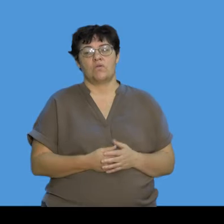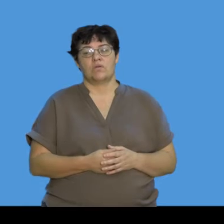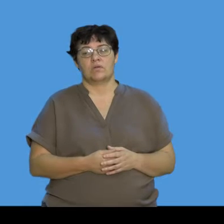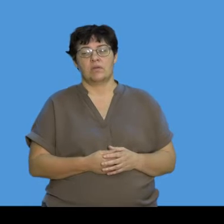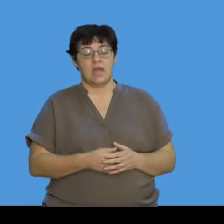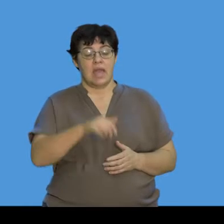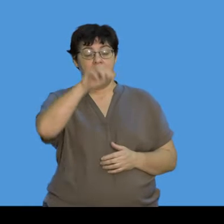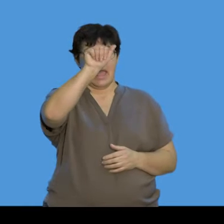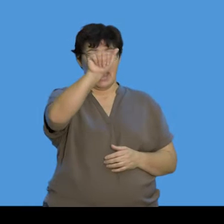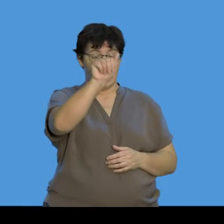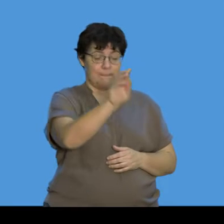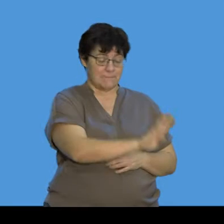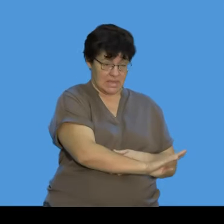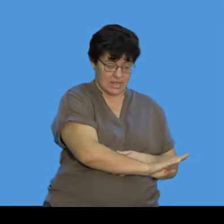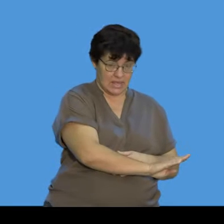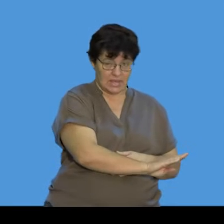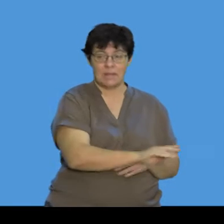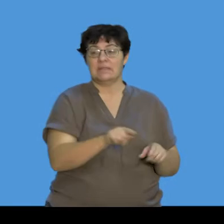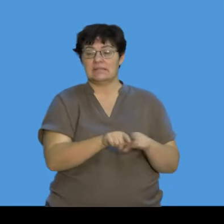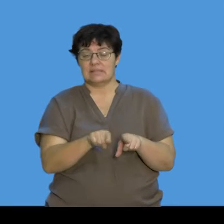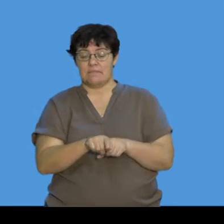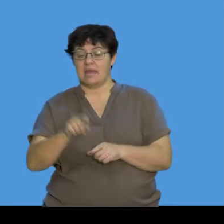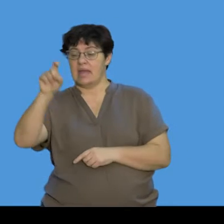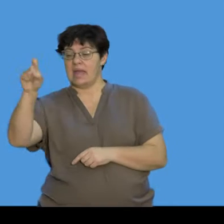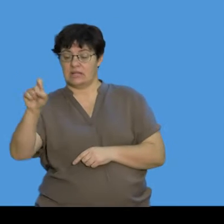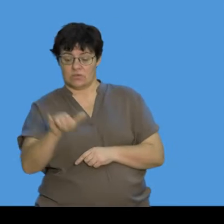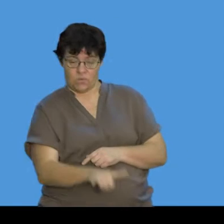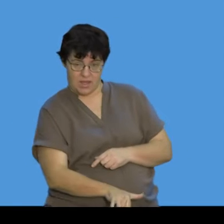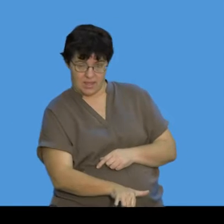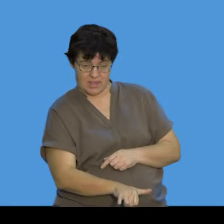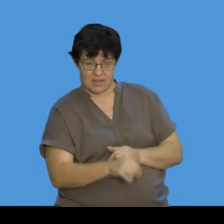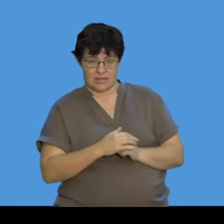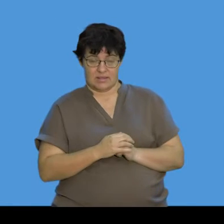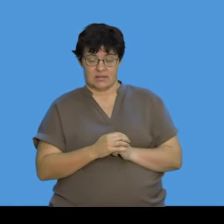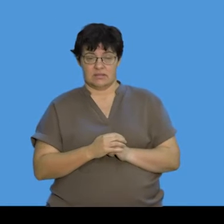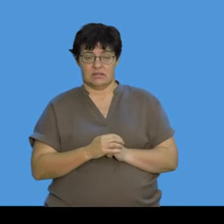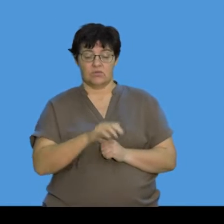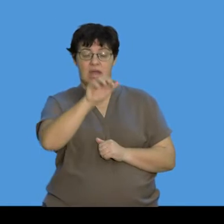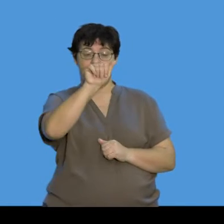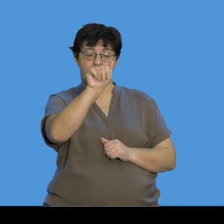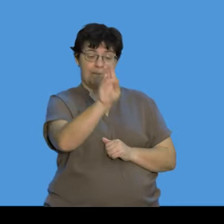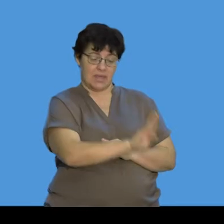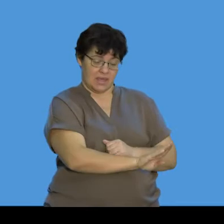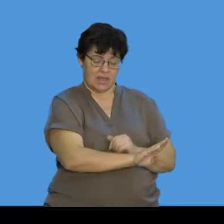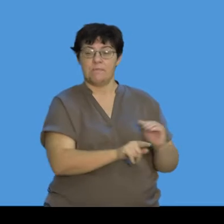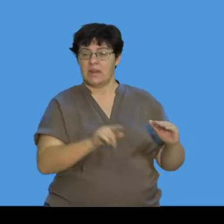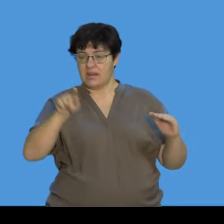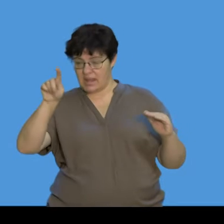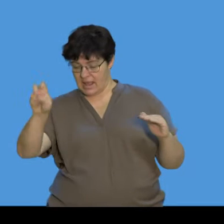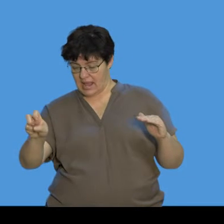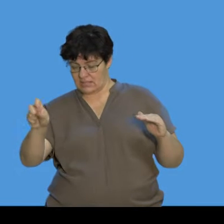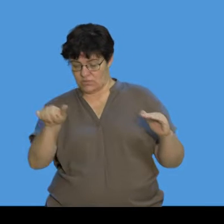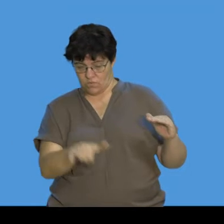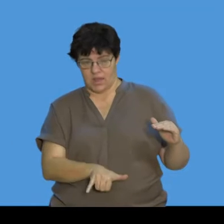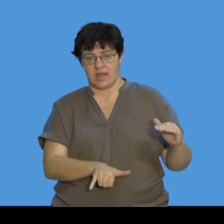side AB must correspond with the side XY. So side AB will be that one, which must correspond